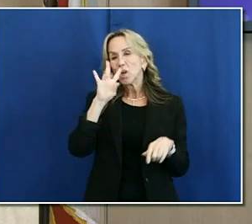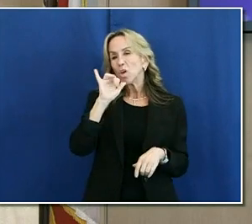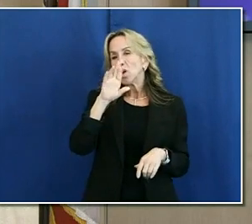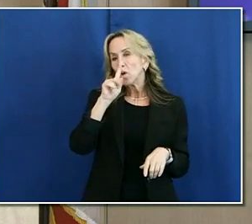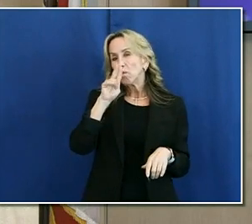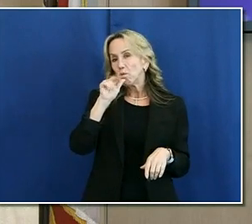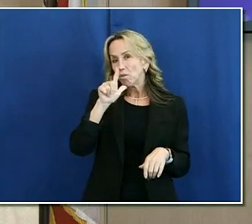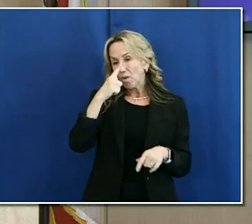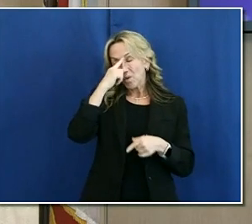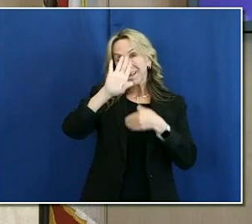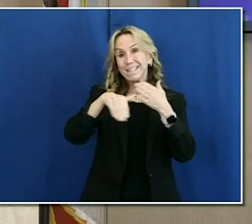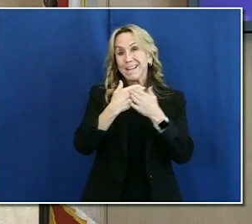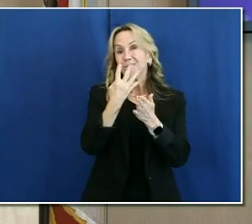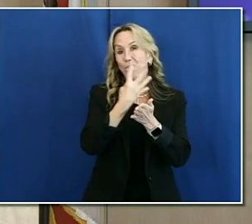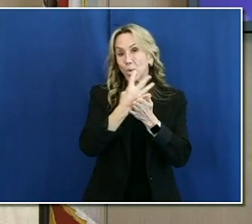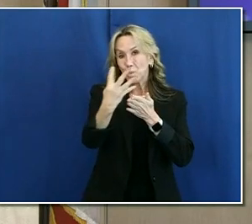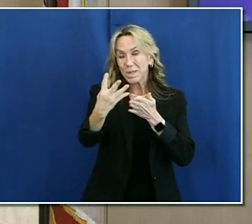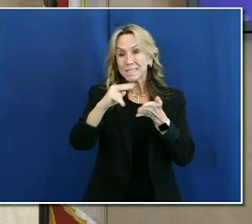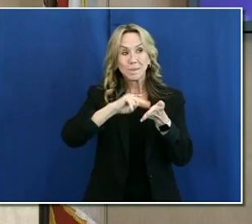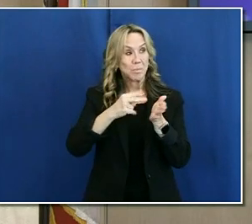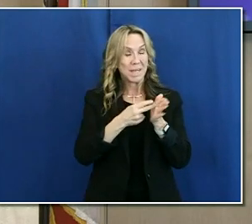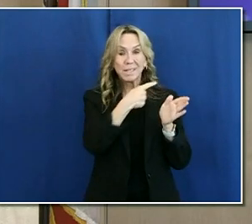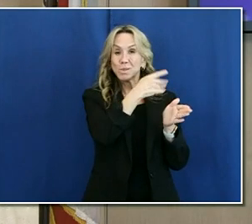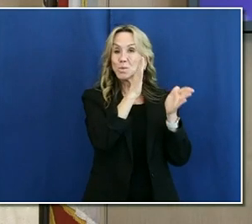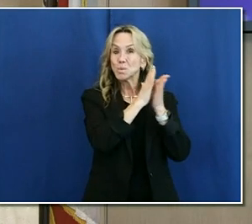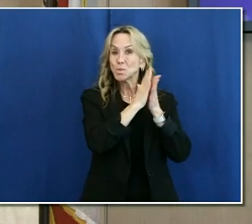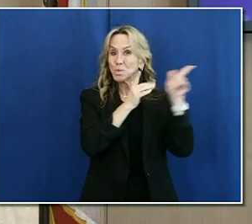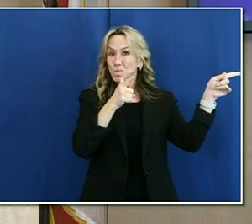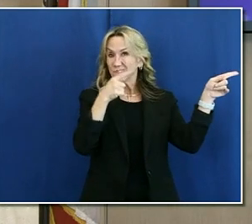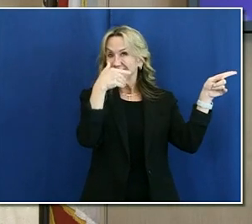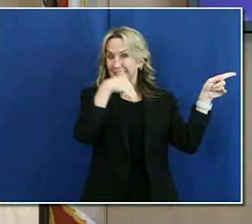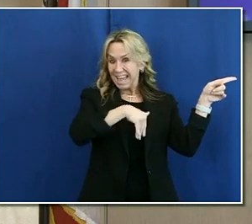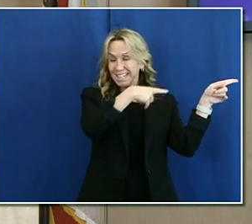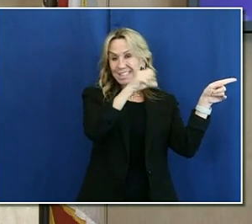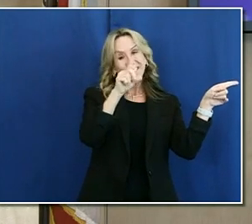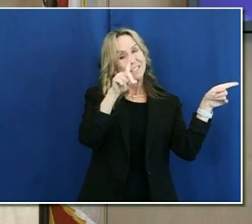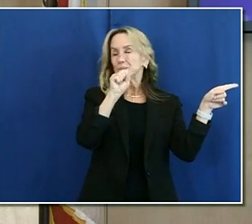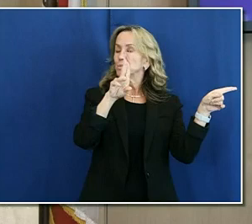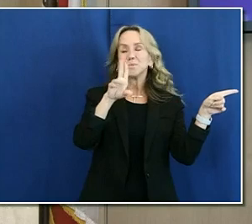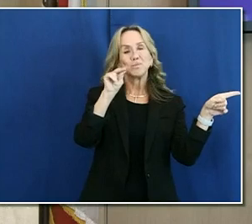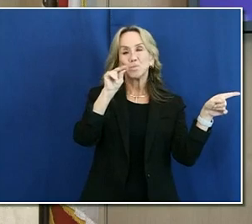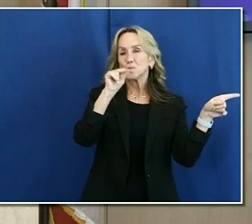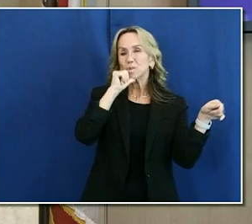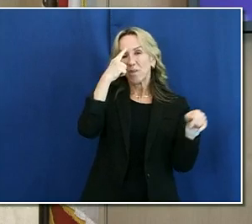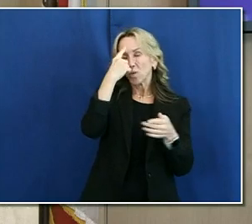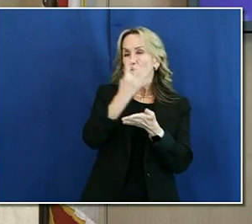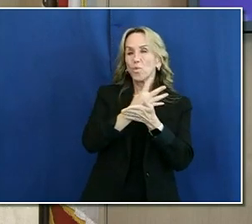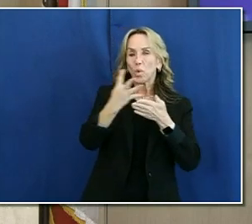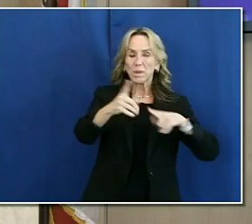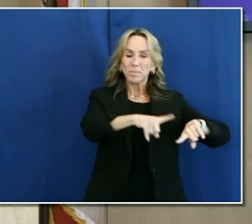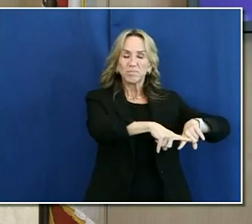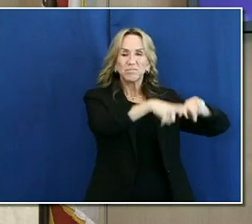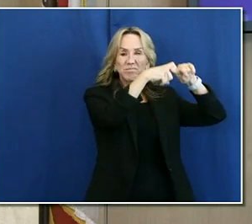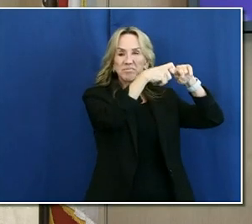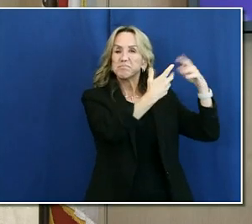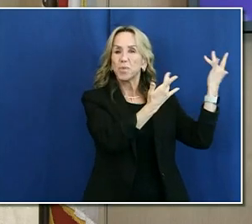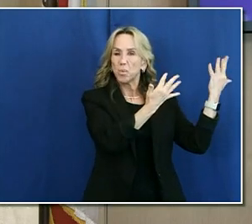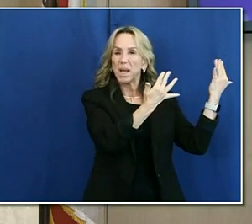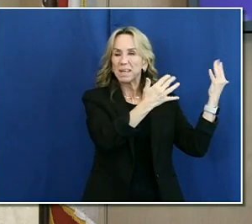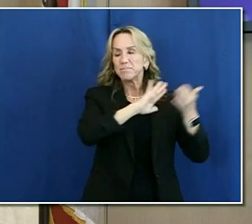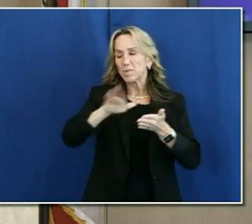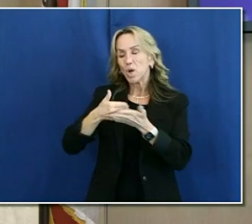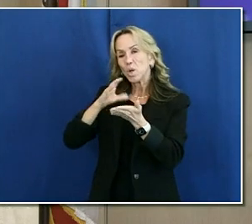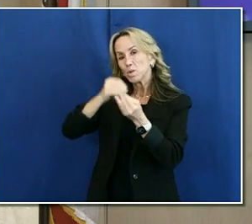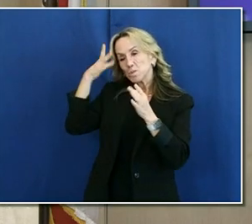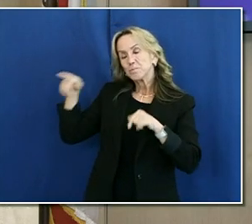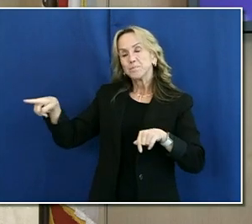doing a pause in instruction for the next 4 weeks. Prior to this, and in line with the California State University system, there were